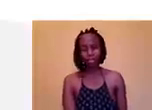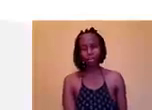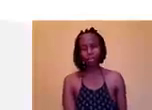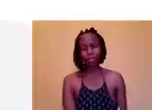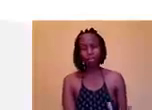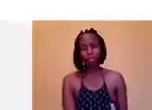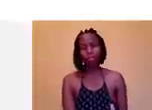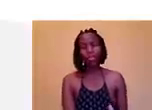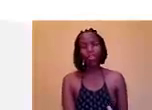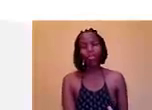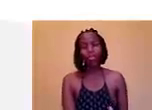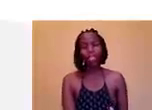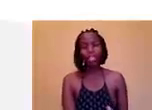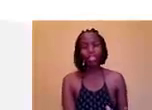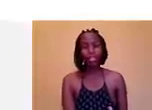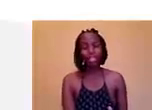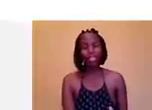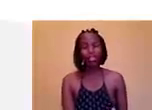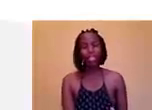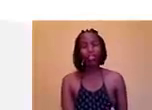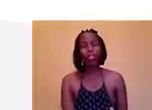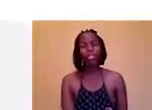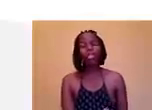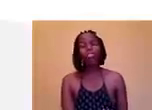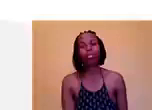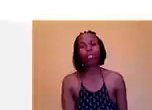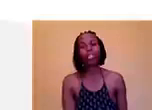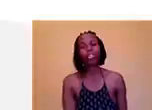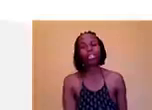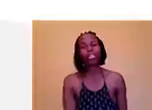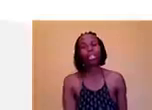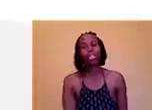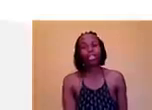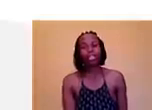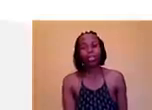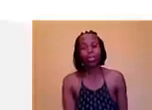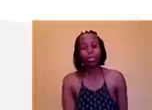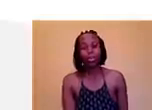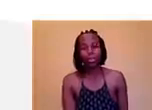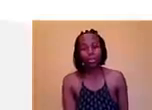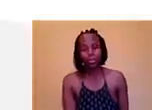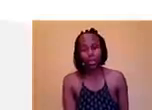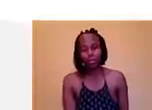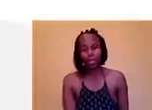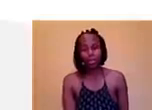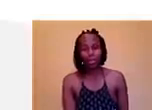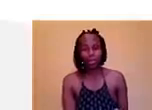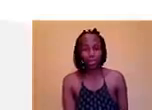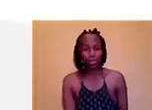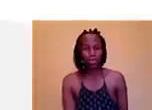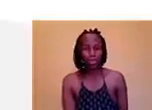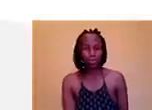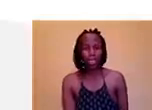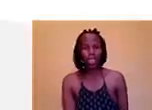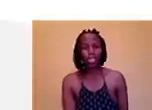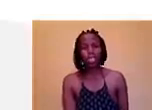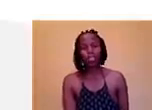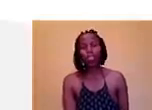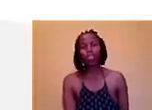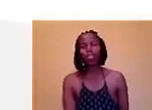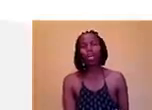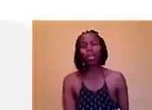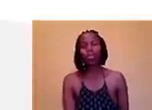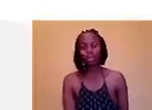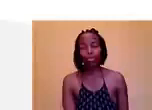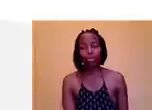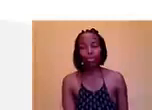took that very important, because that's really important information. So also remember, on top of what Mike has